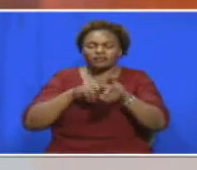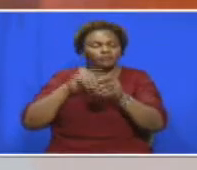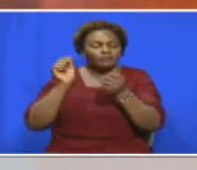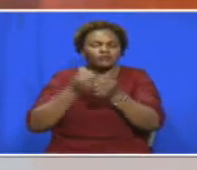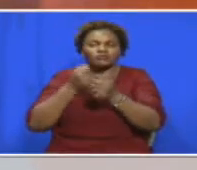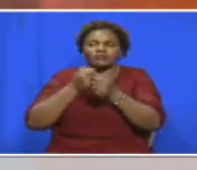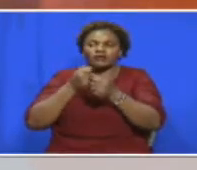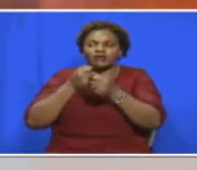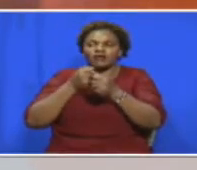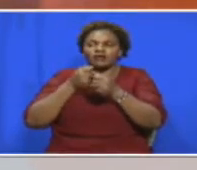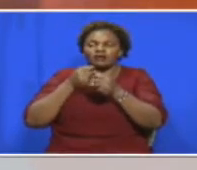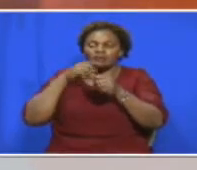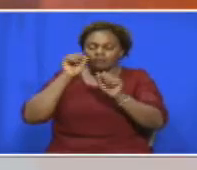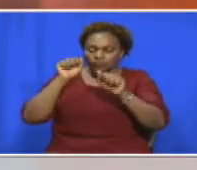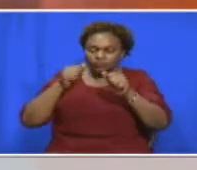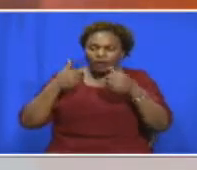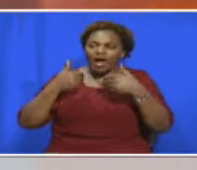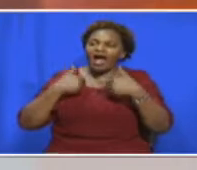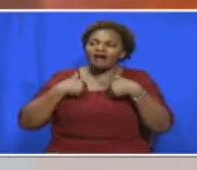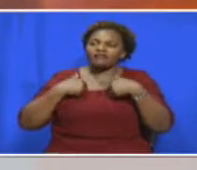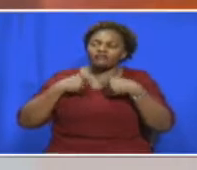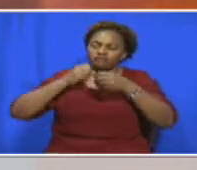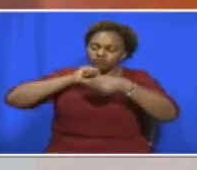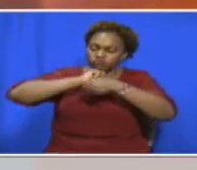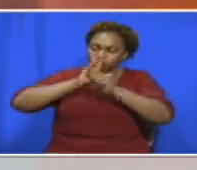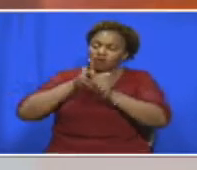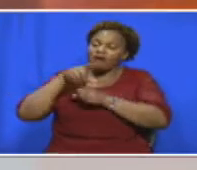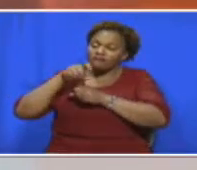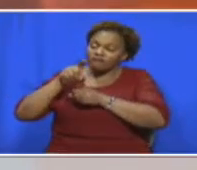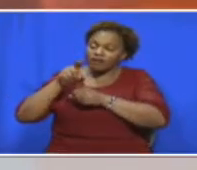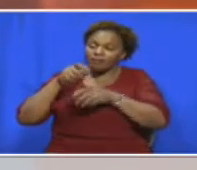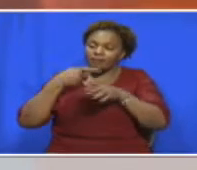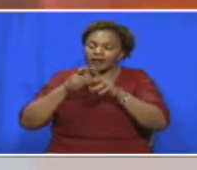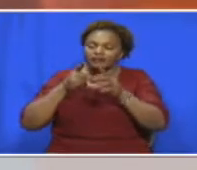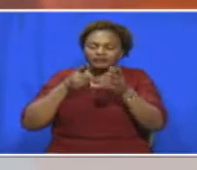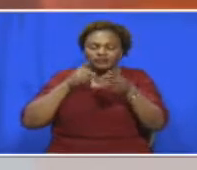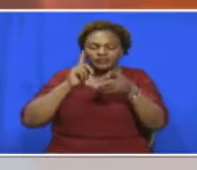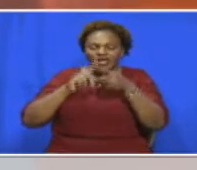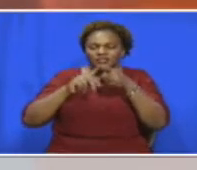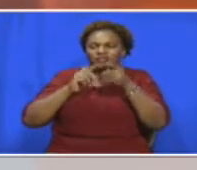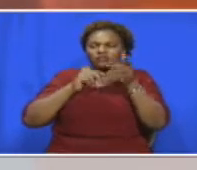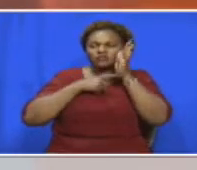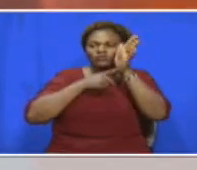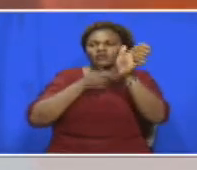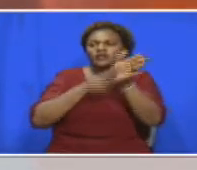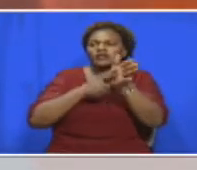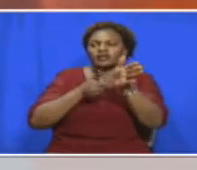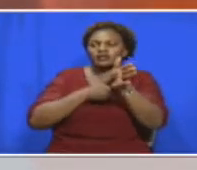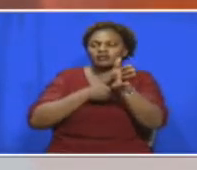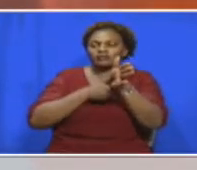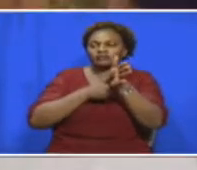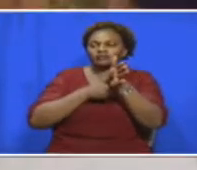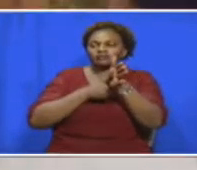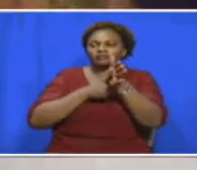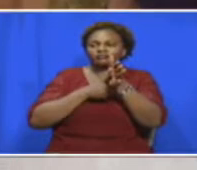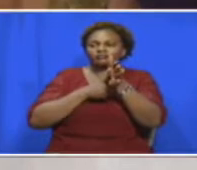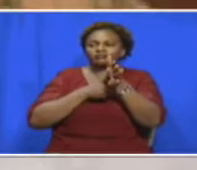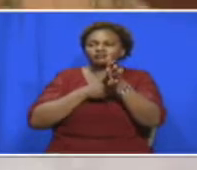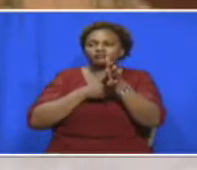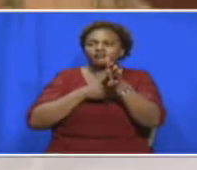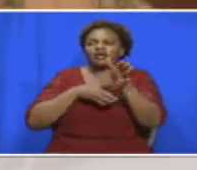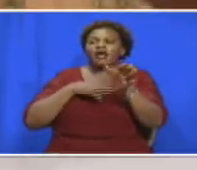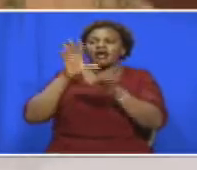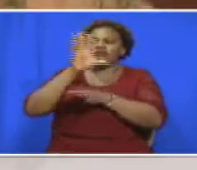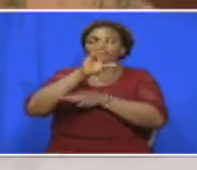the COVID-19 virus, but you test negative for using antigen test.